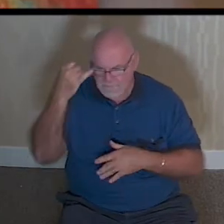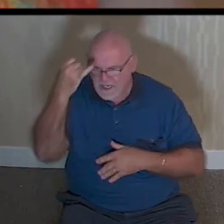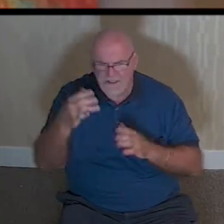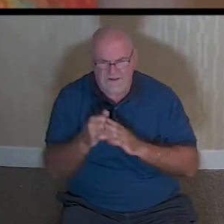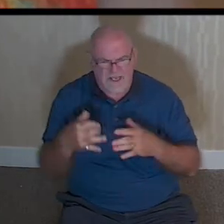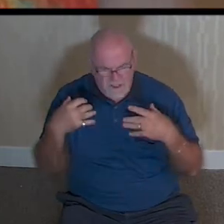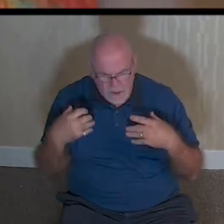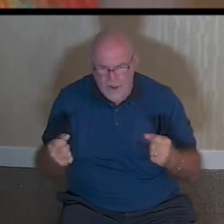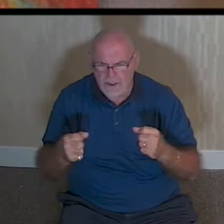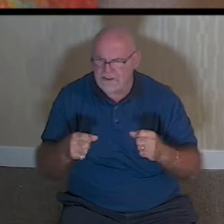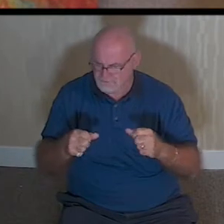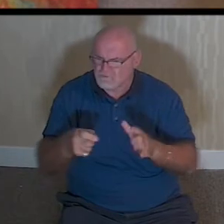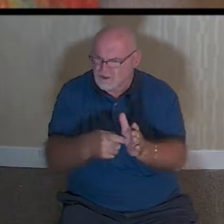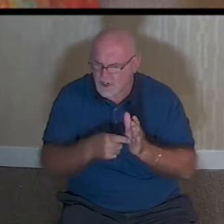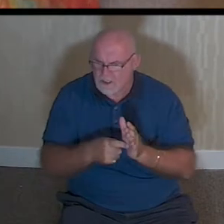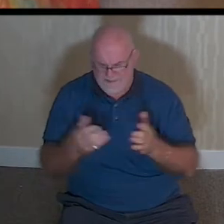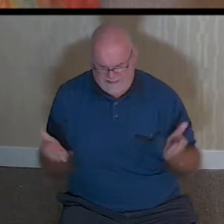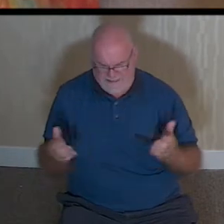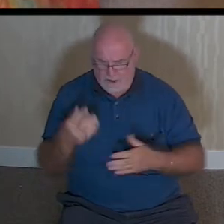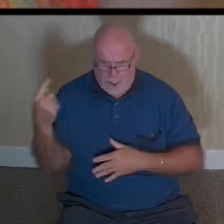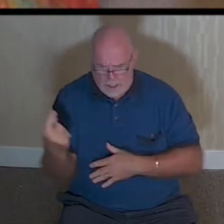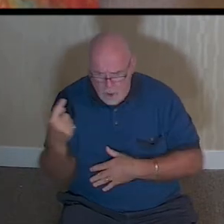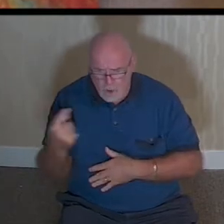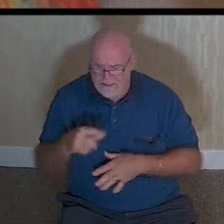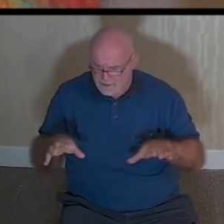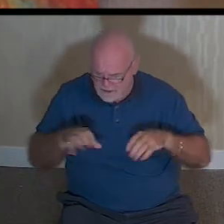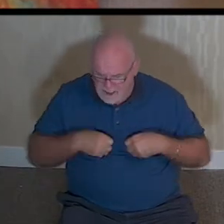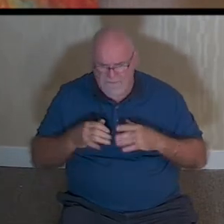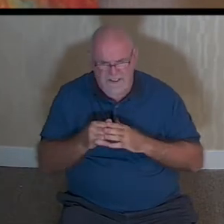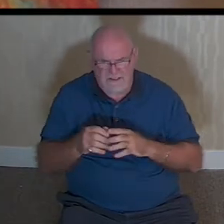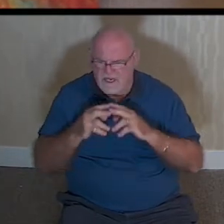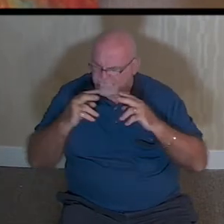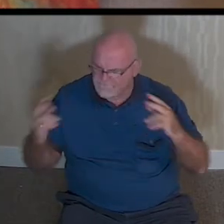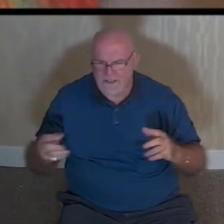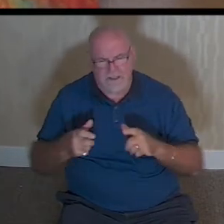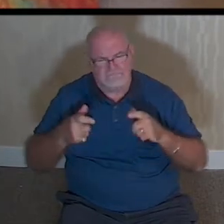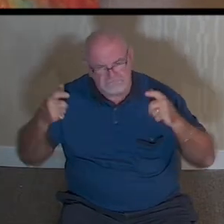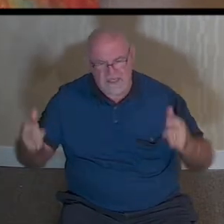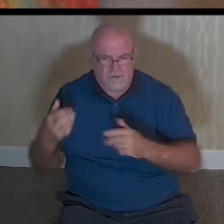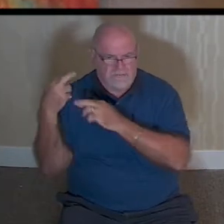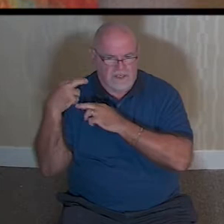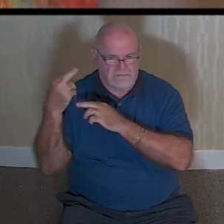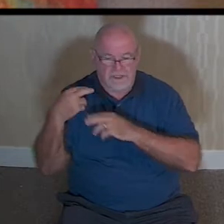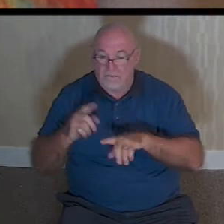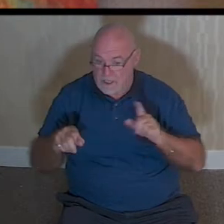took to be here alone and to take on this very big responsibility.